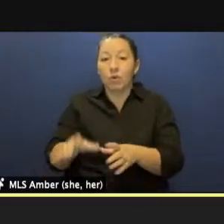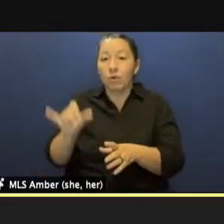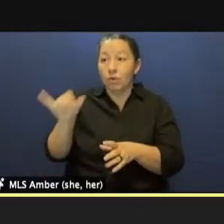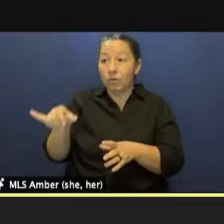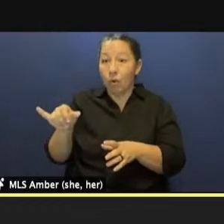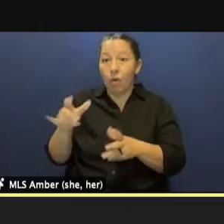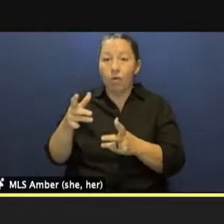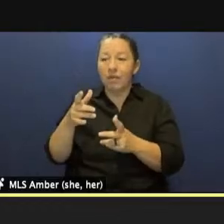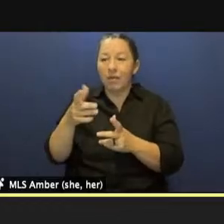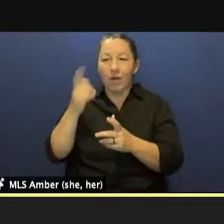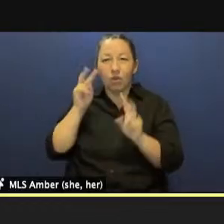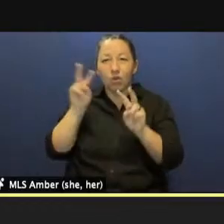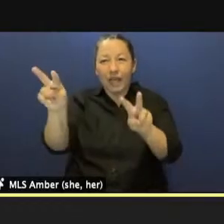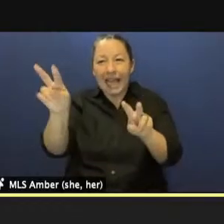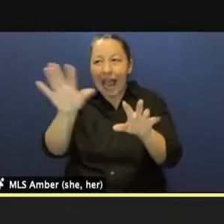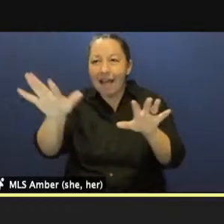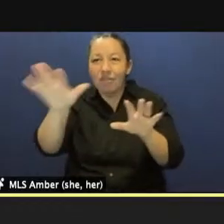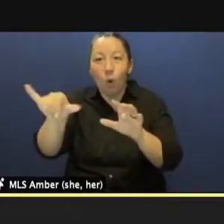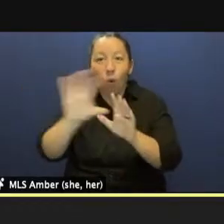down